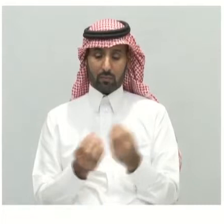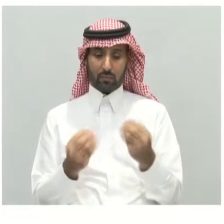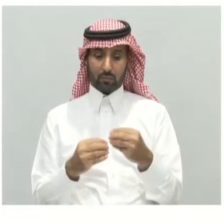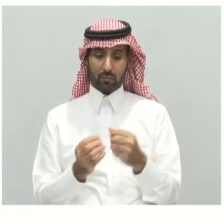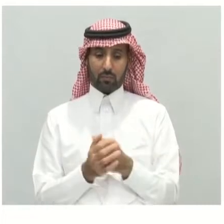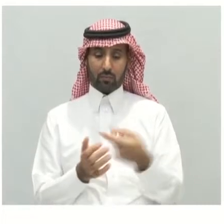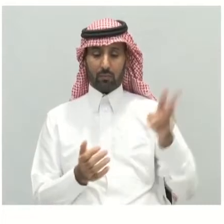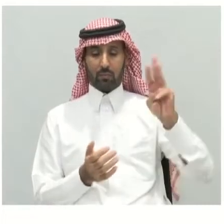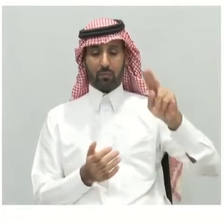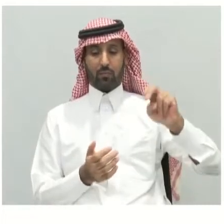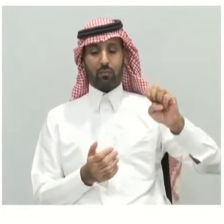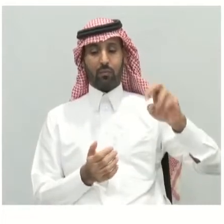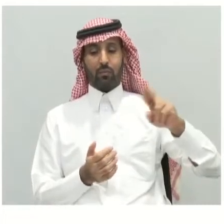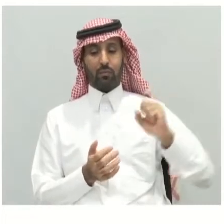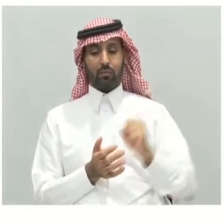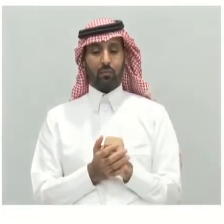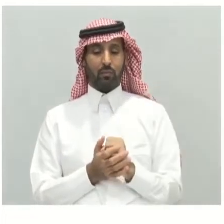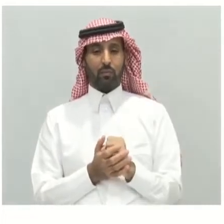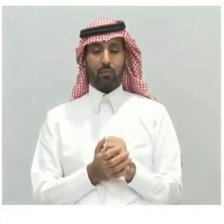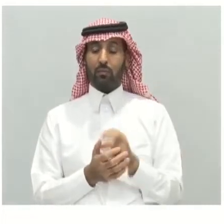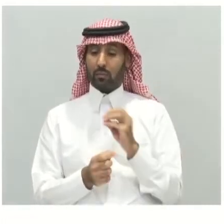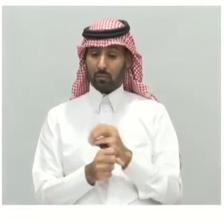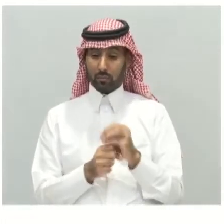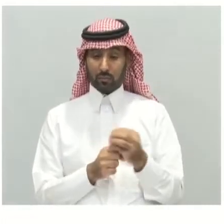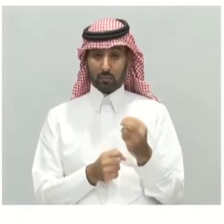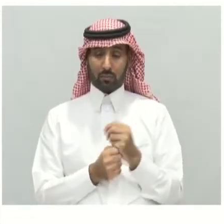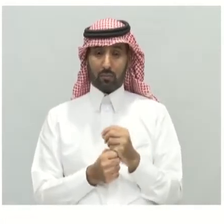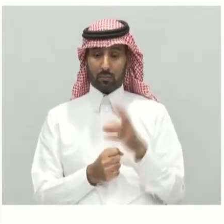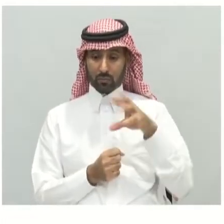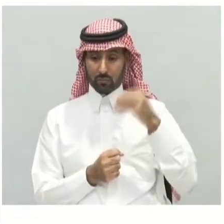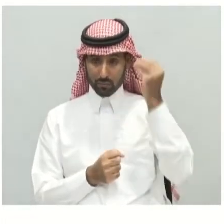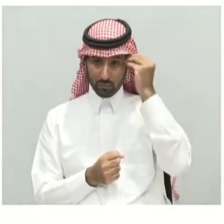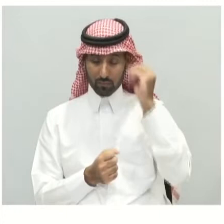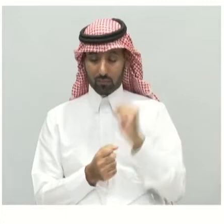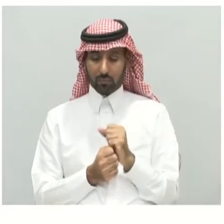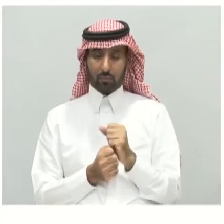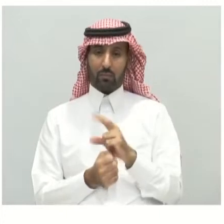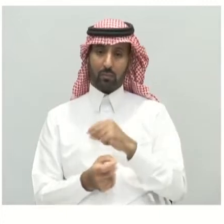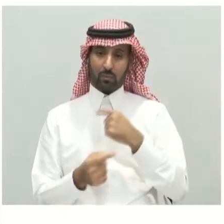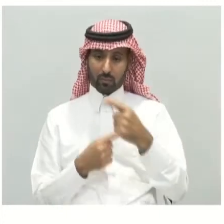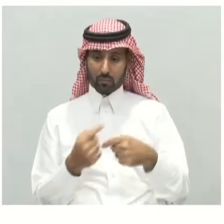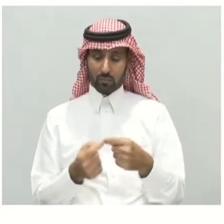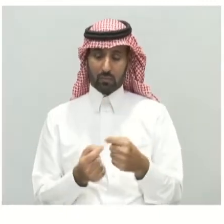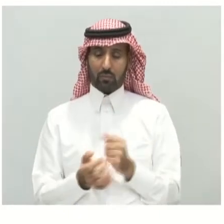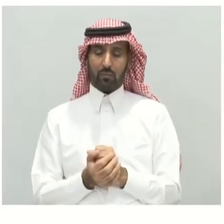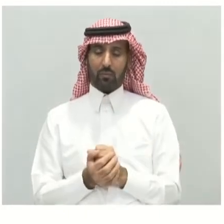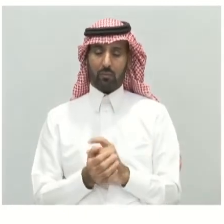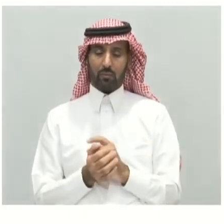where. Educated is the verb three. In private school, we continue the sentence.